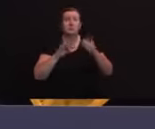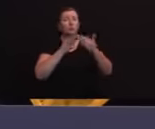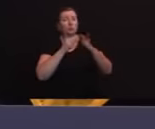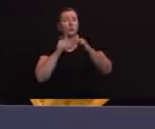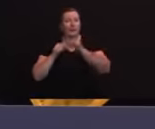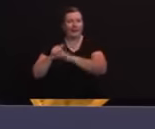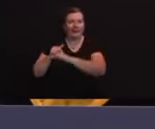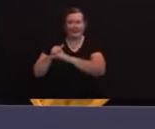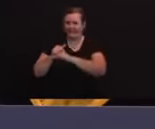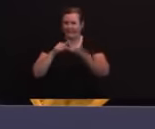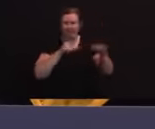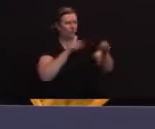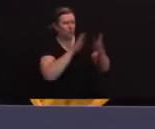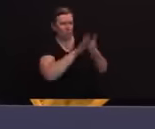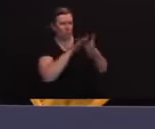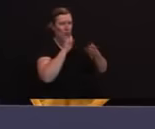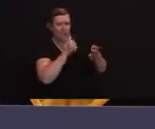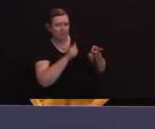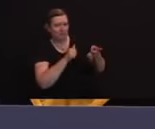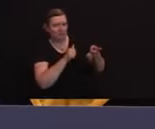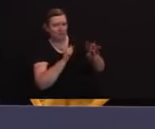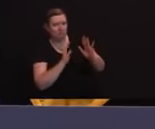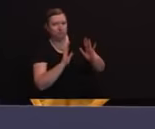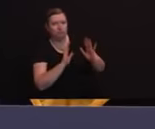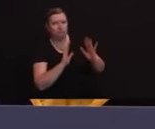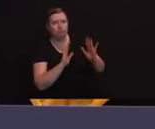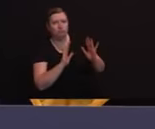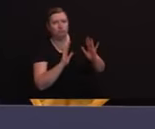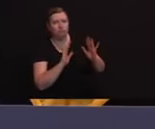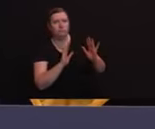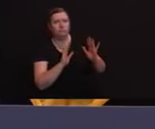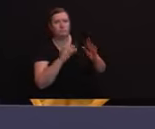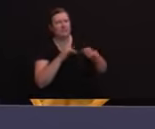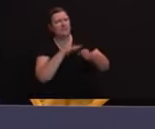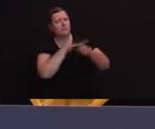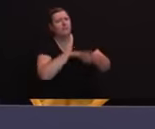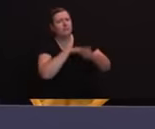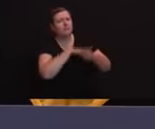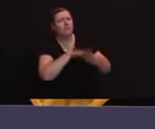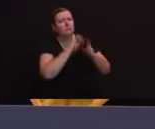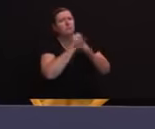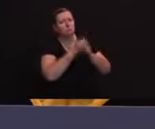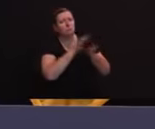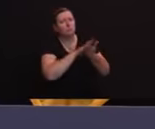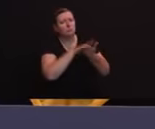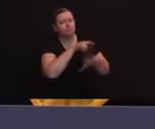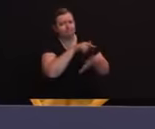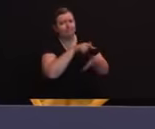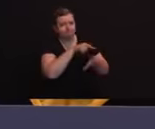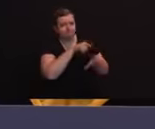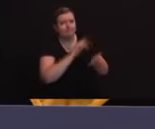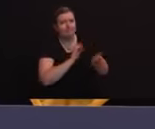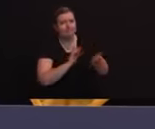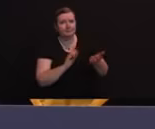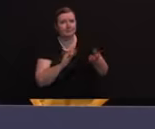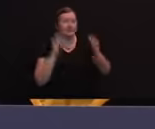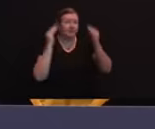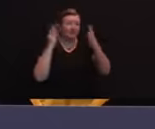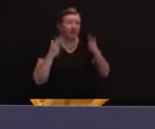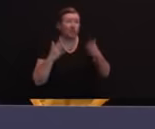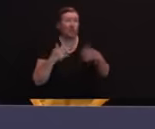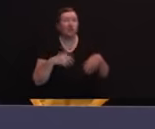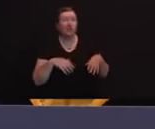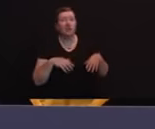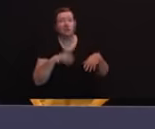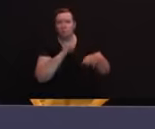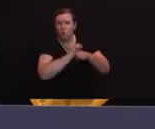the schools, but that does not mean it is not stressful. And educators, especially at the front lines,